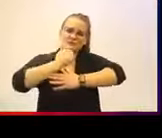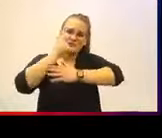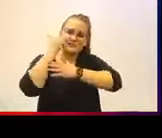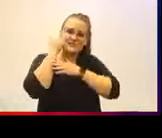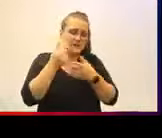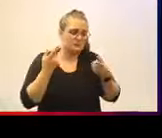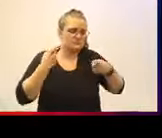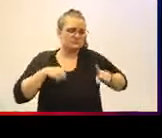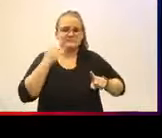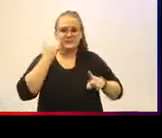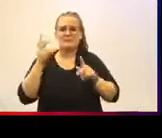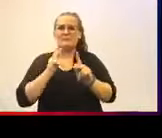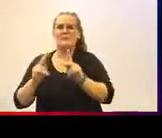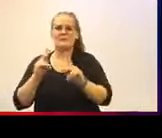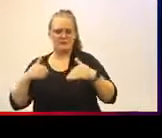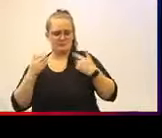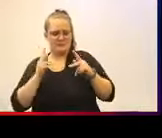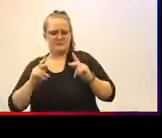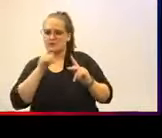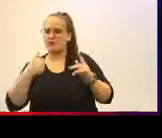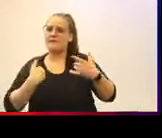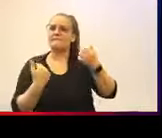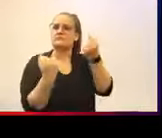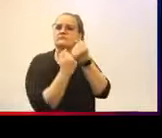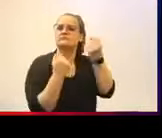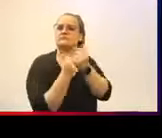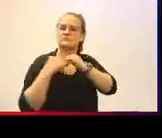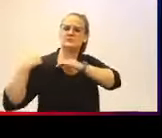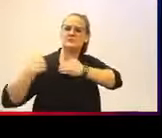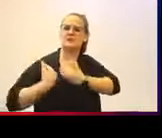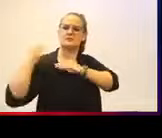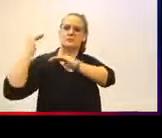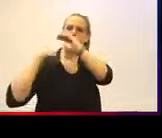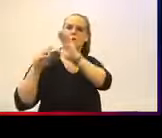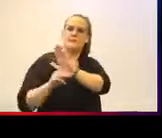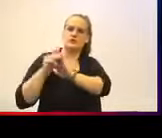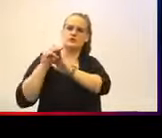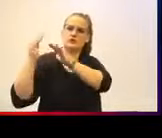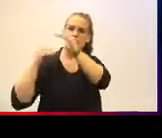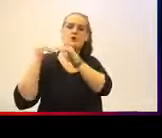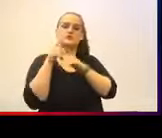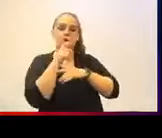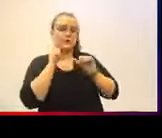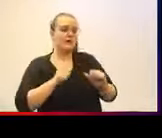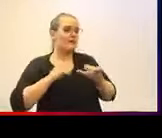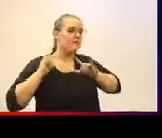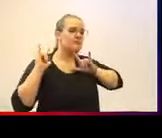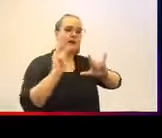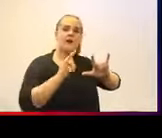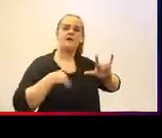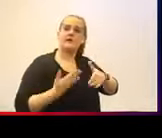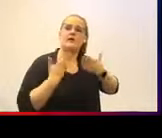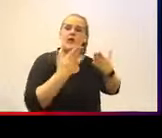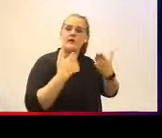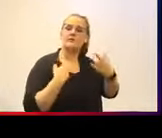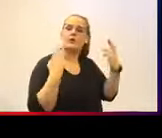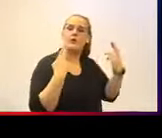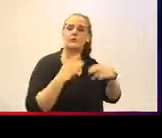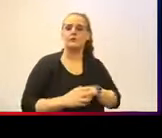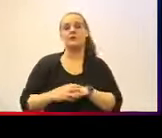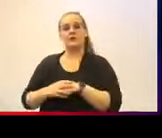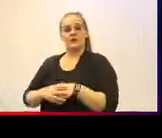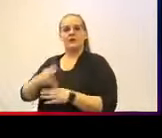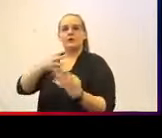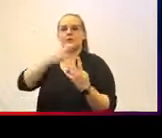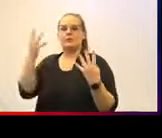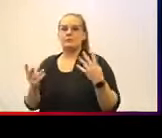have supportive, responsible, mature adults who can be loving, who can offer them hope. Queer people should never